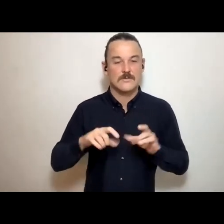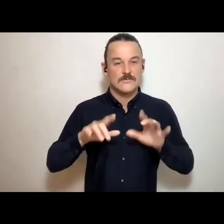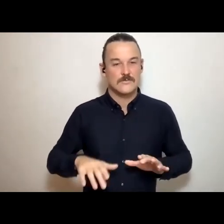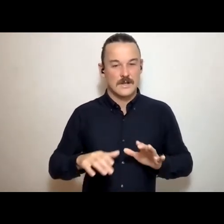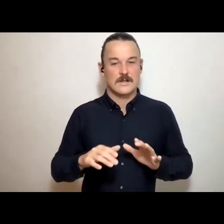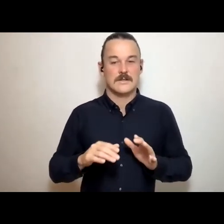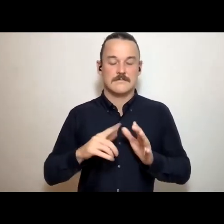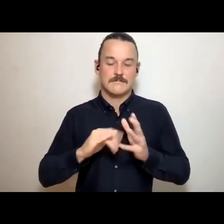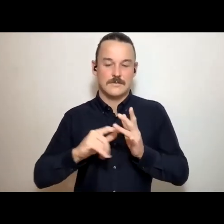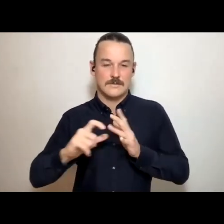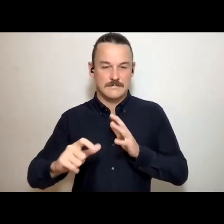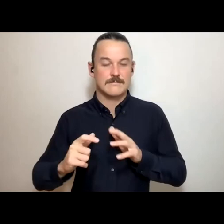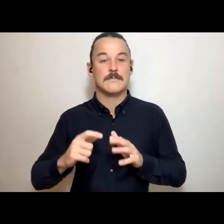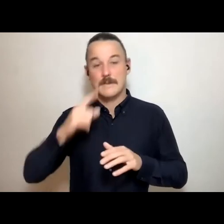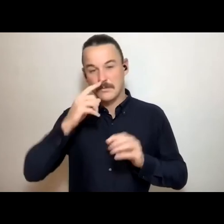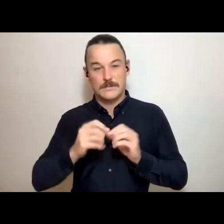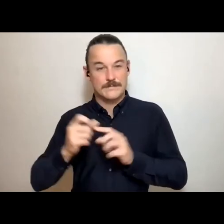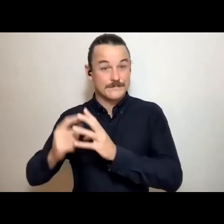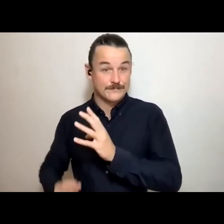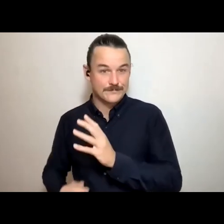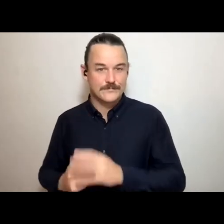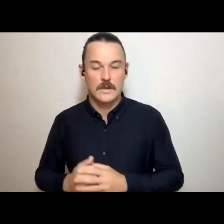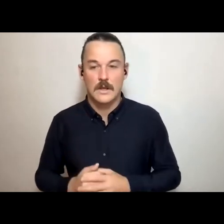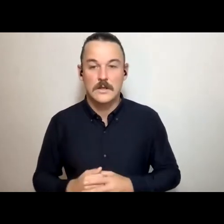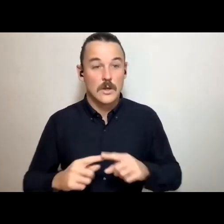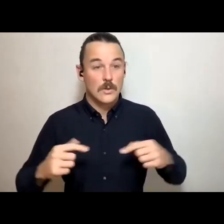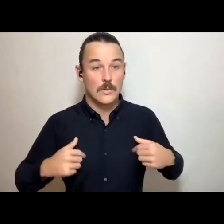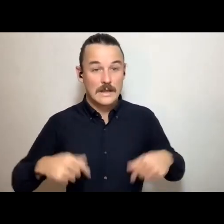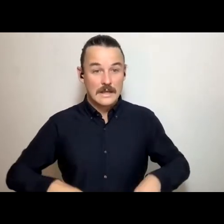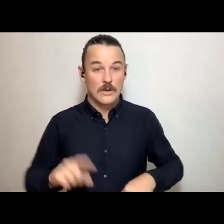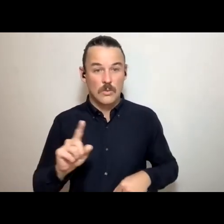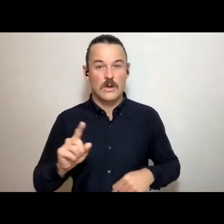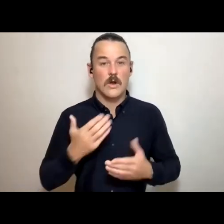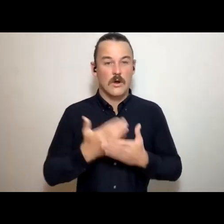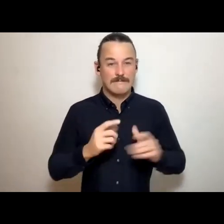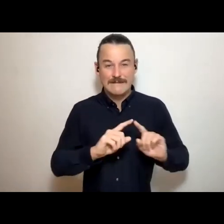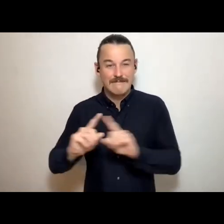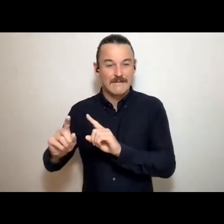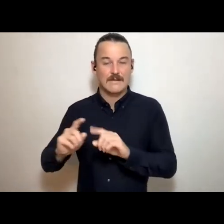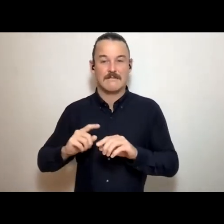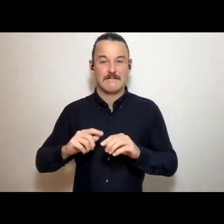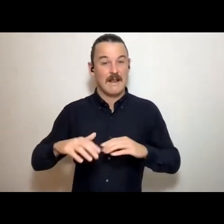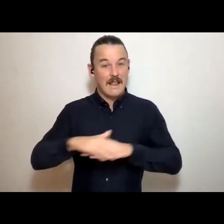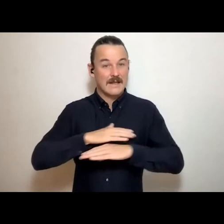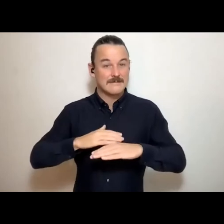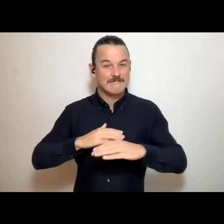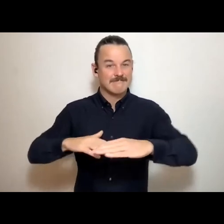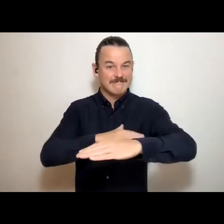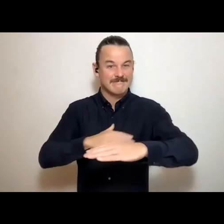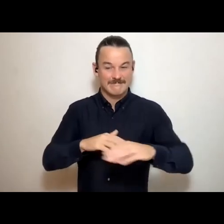on multiple landscapes, multiple nations. I myself are presenting on the